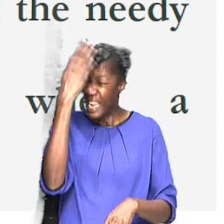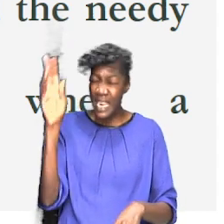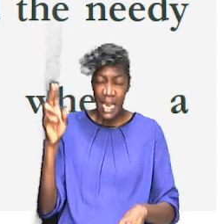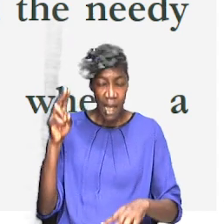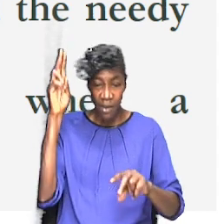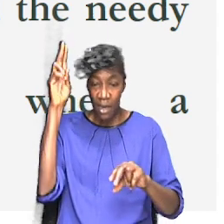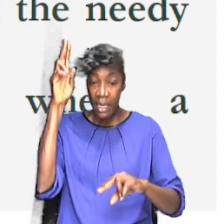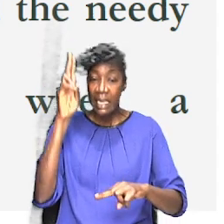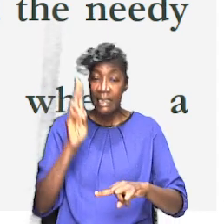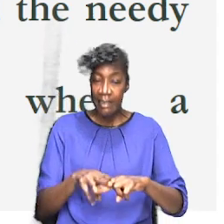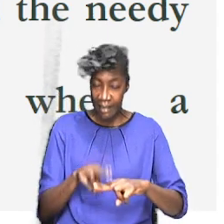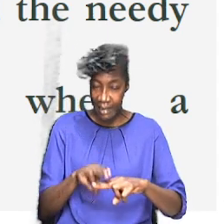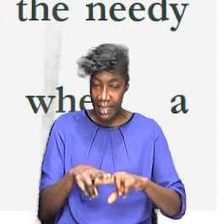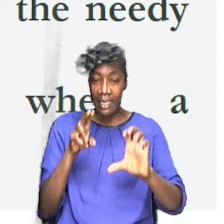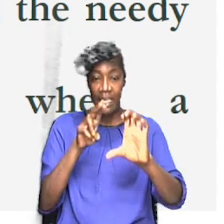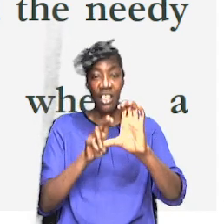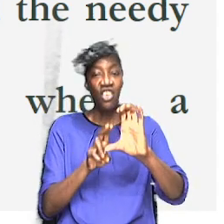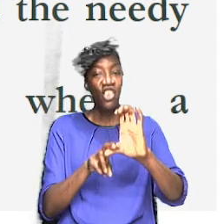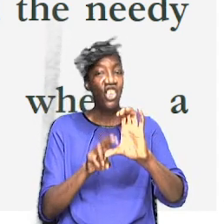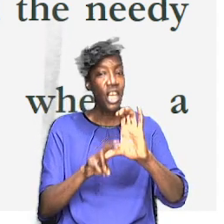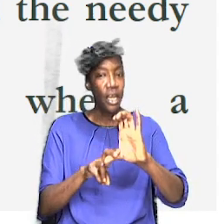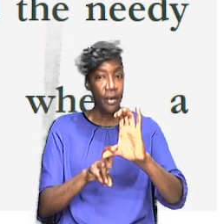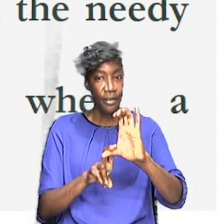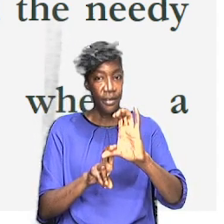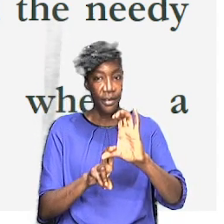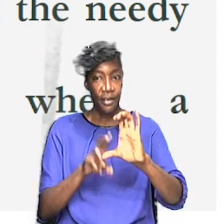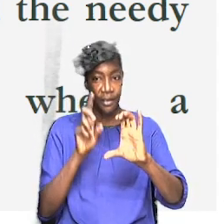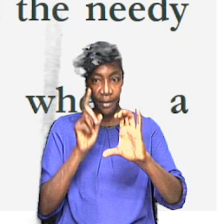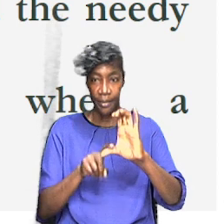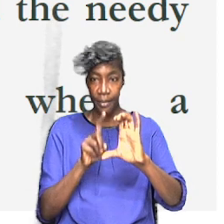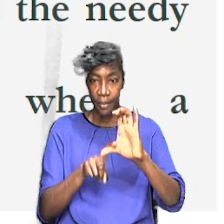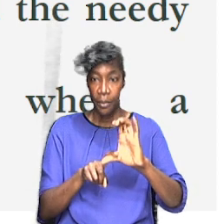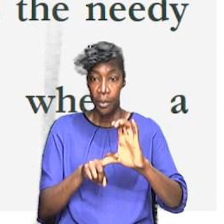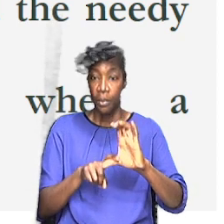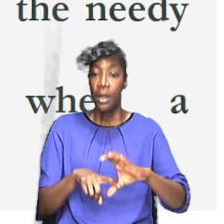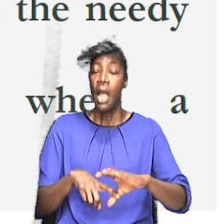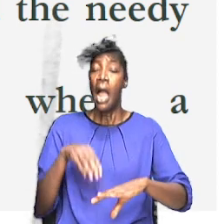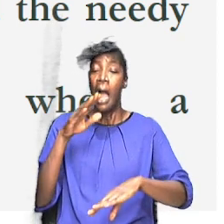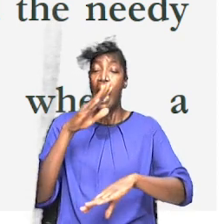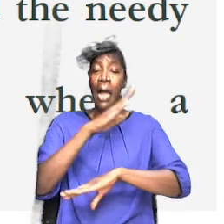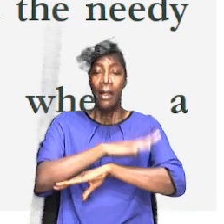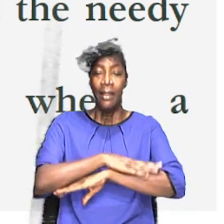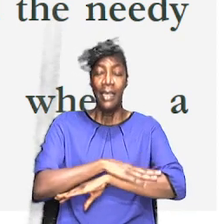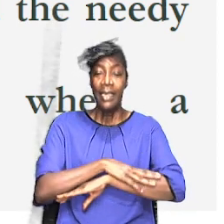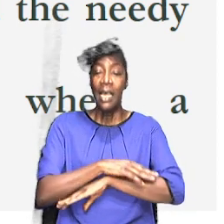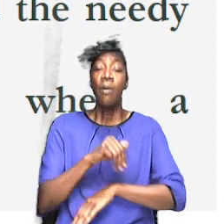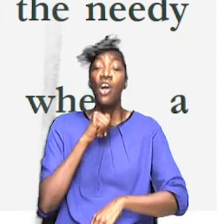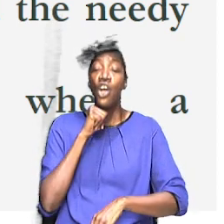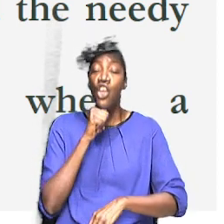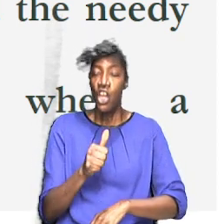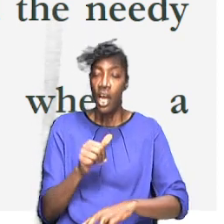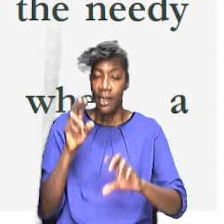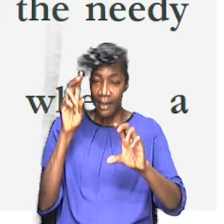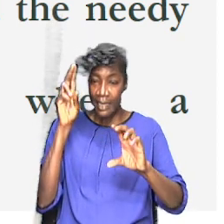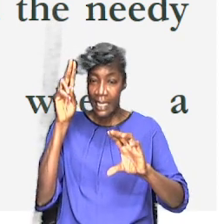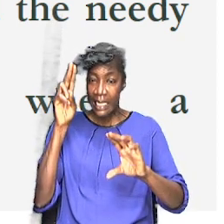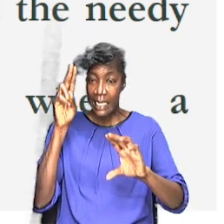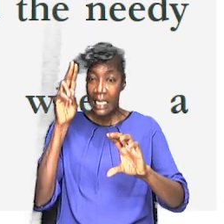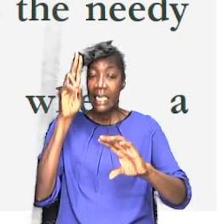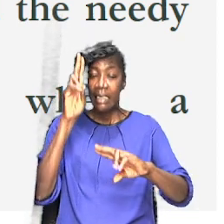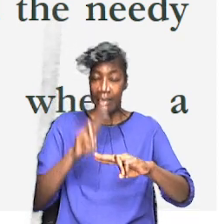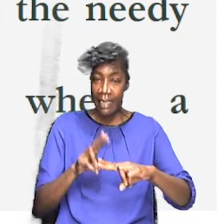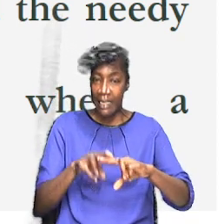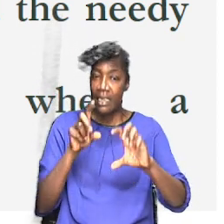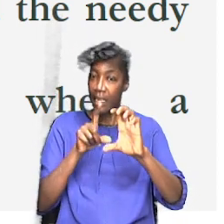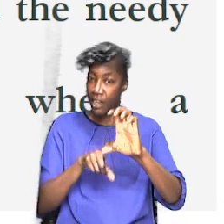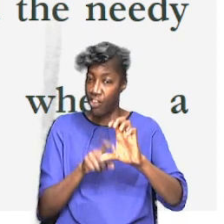chairs. So when they were at the table, they were not sitting at a chair with their foot under the table